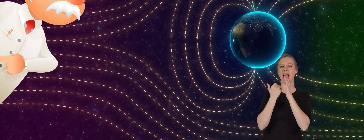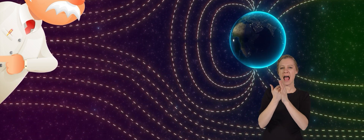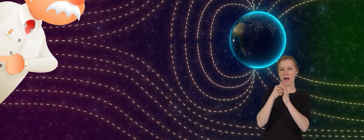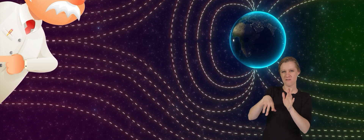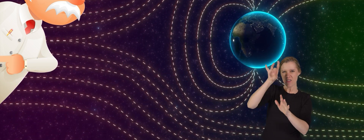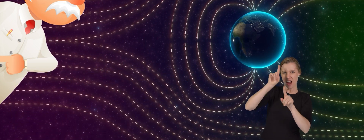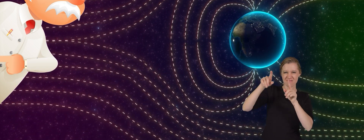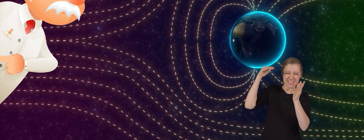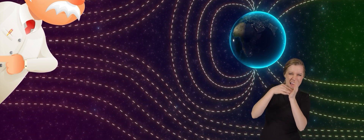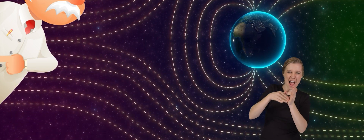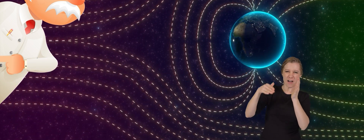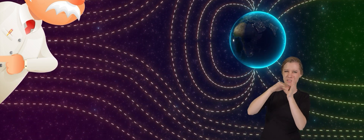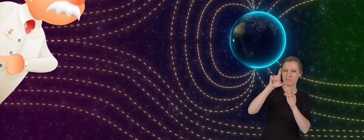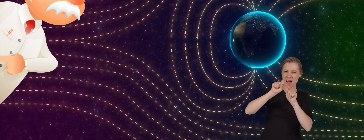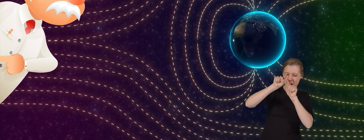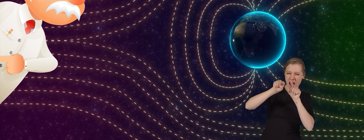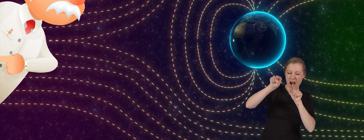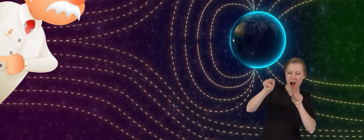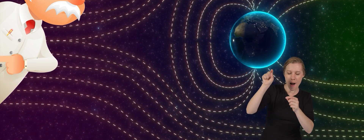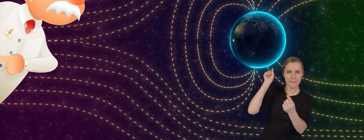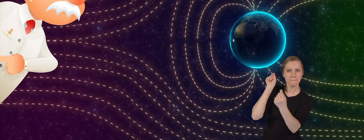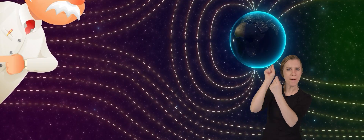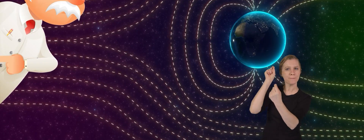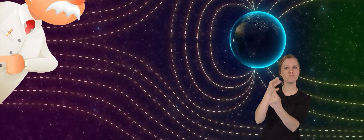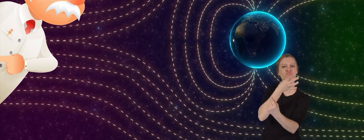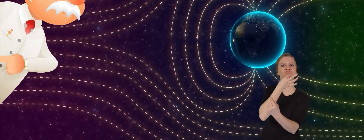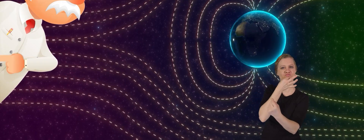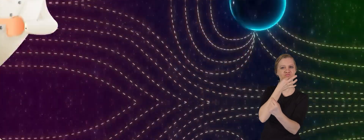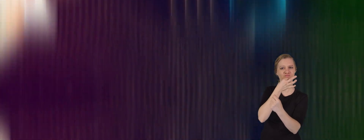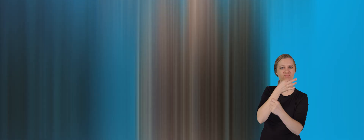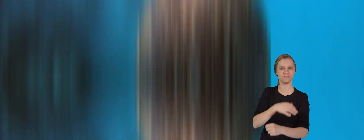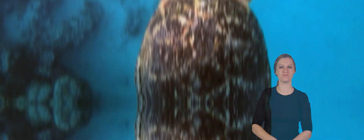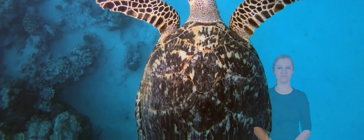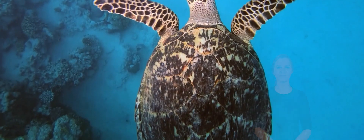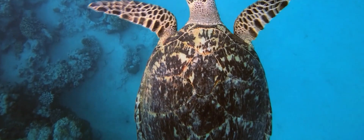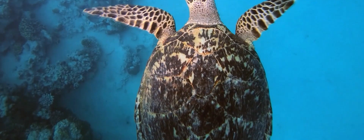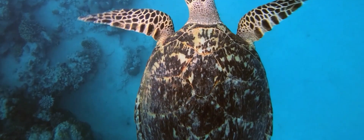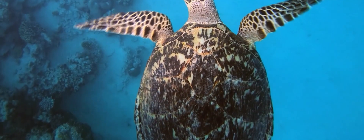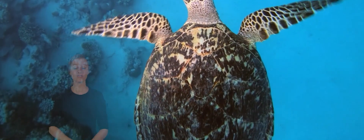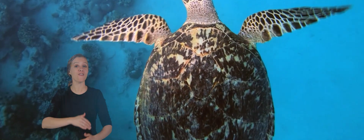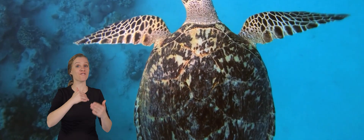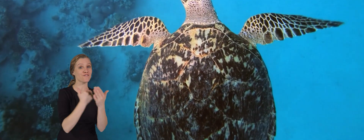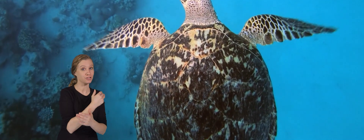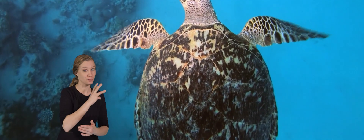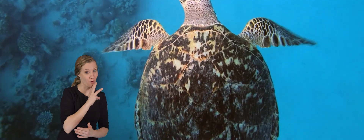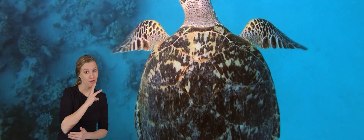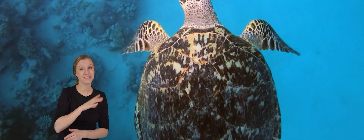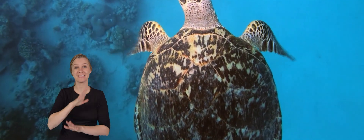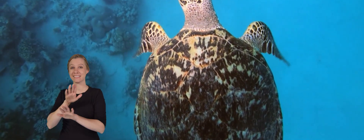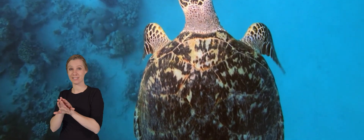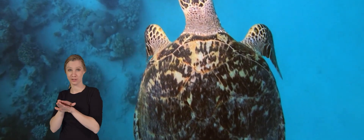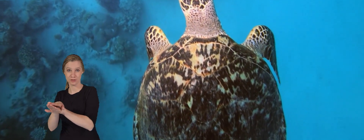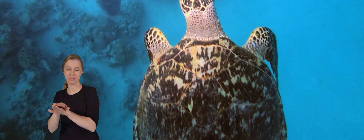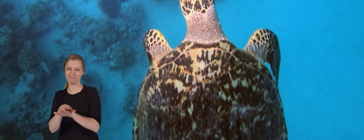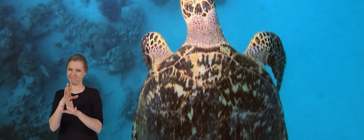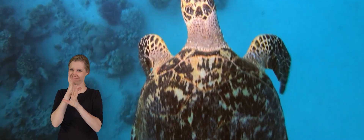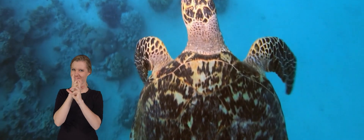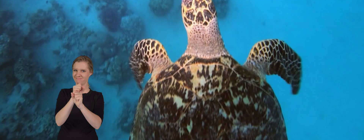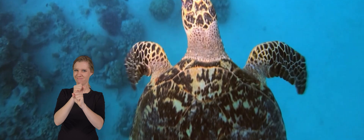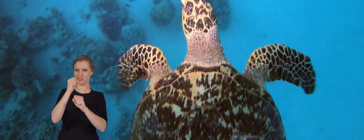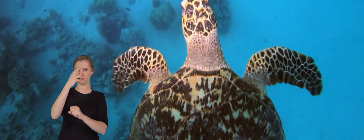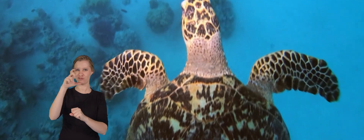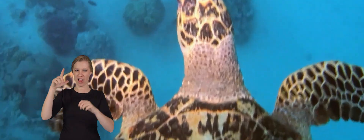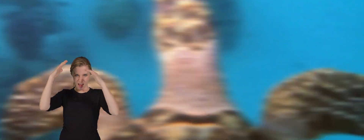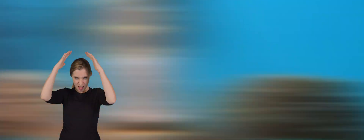to traverse thousands of miles with remarkable precision. Both freshwater and sea turtles have fascinating